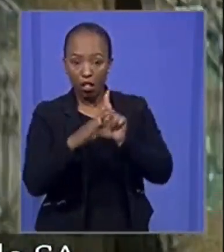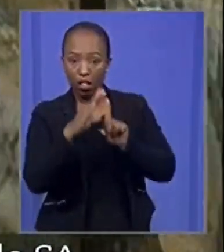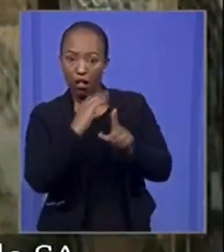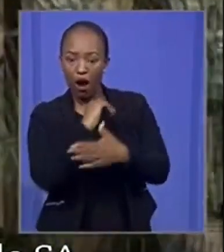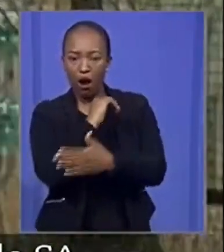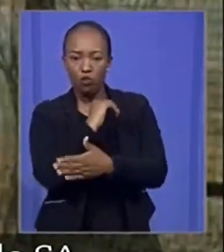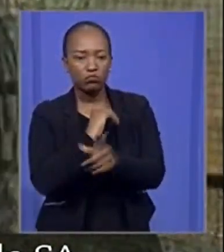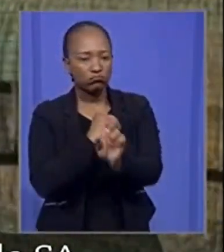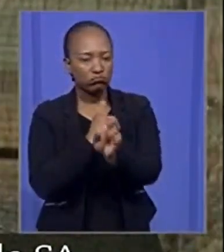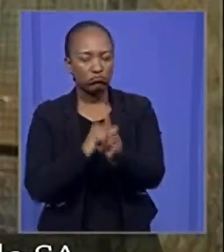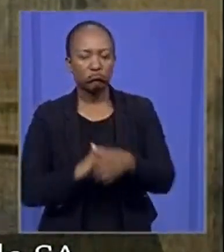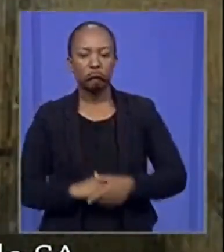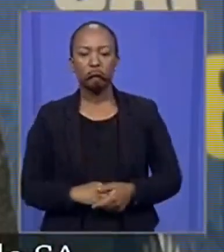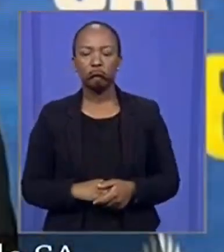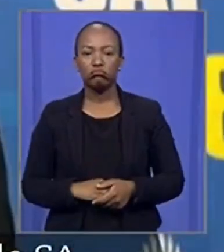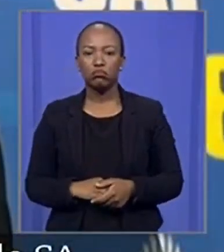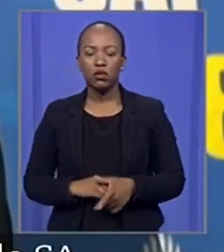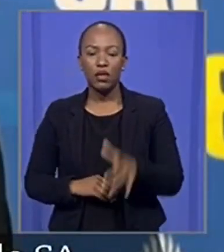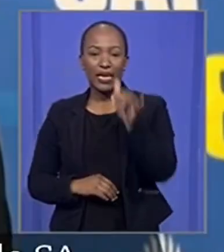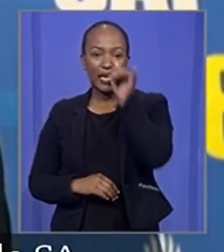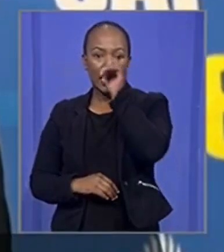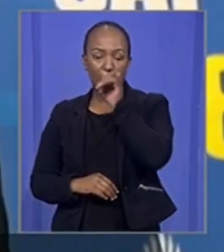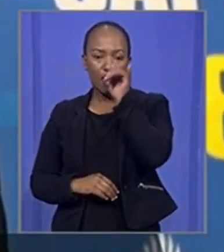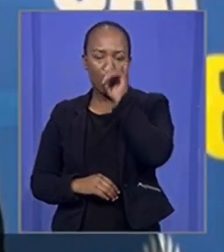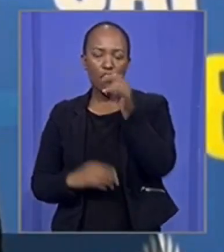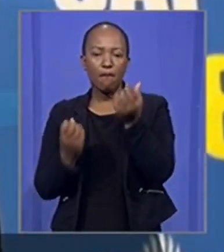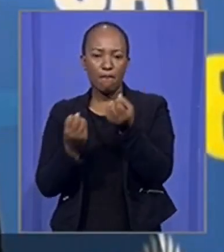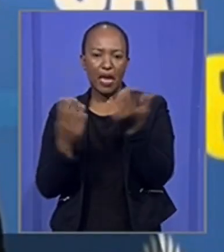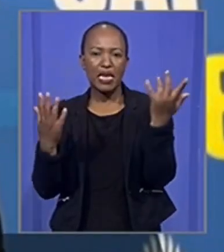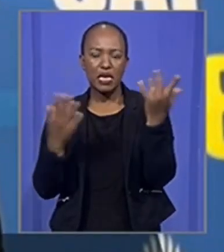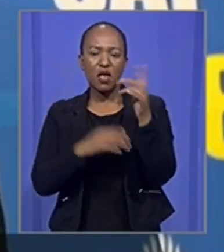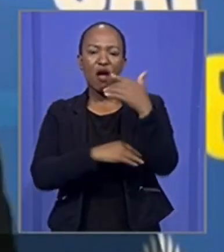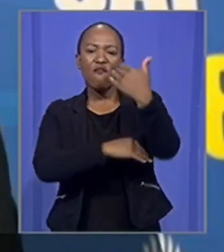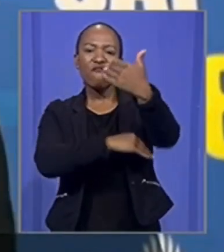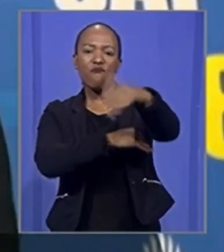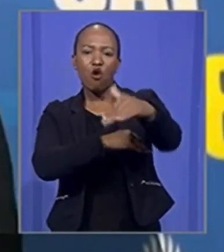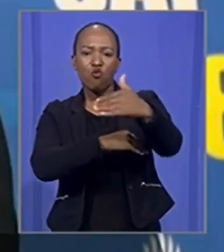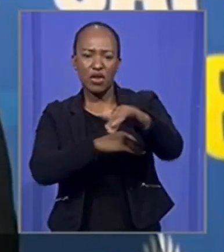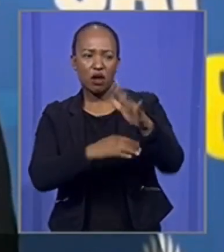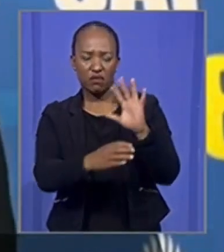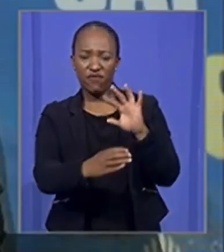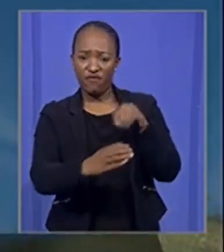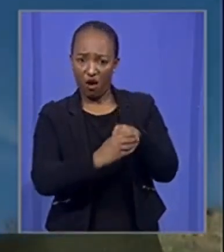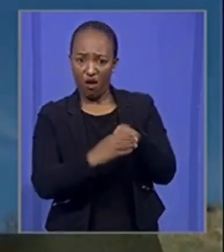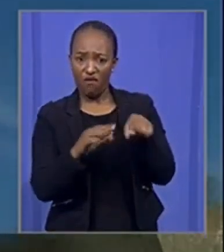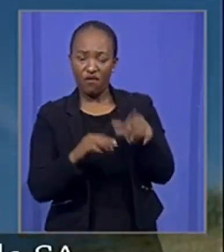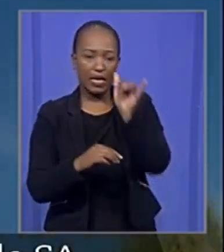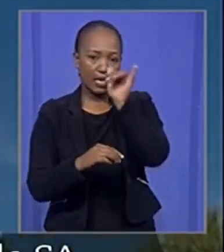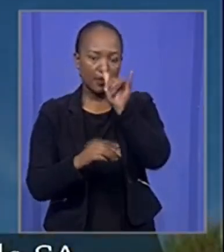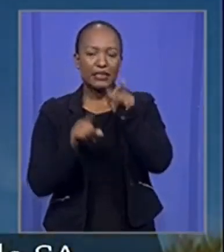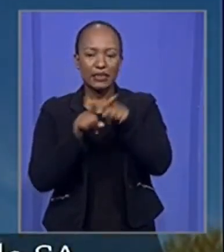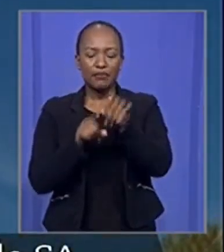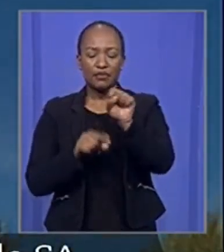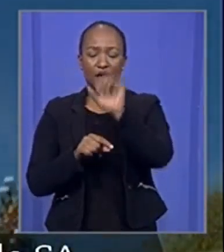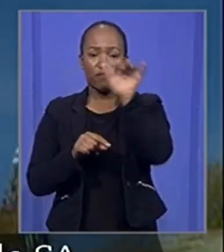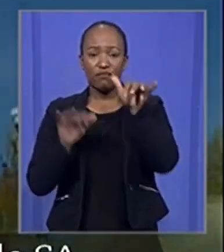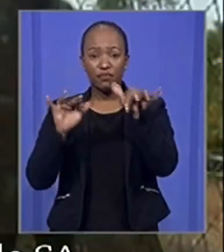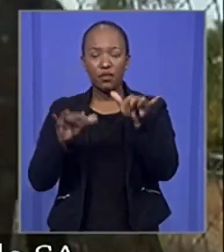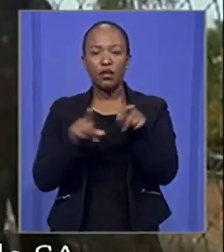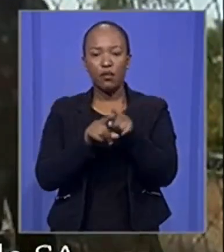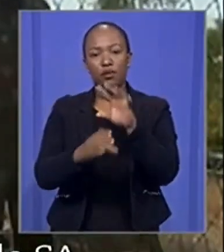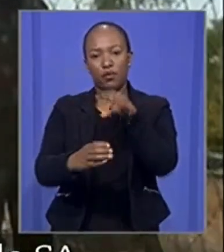are criminals that are foreign nationals, South Africans remain the part of the big criminality in South